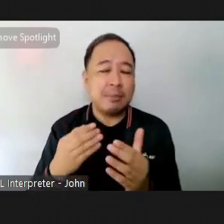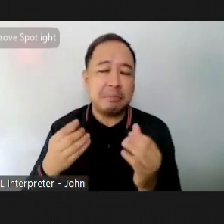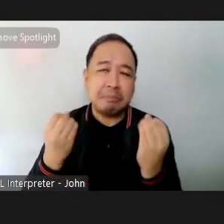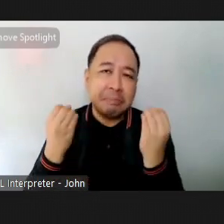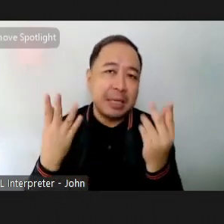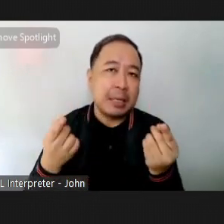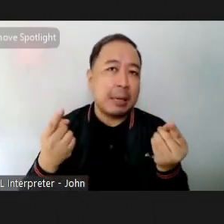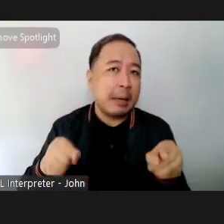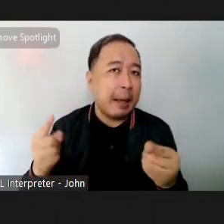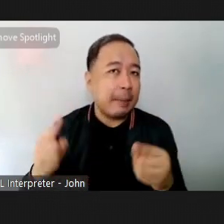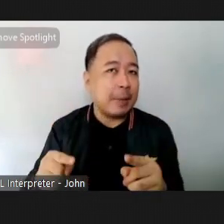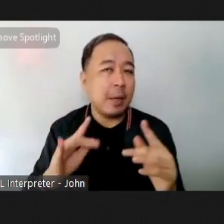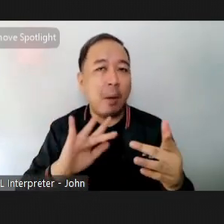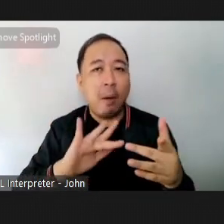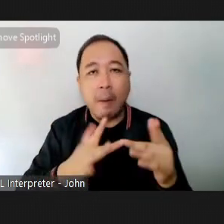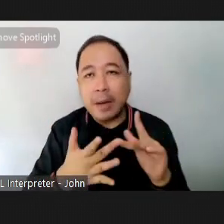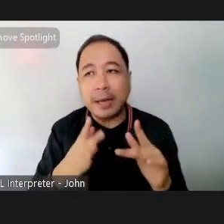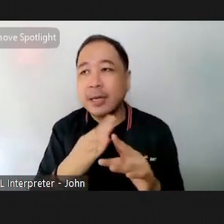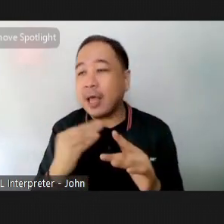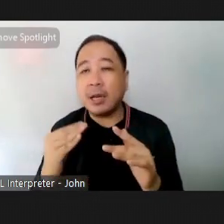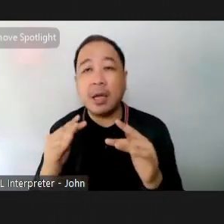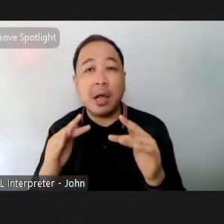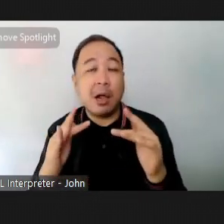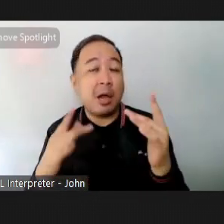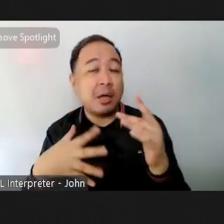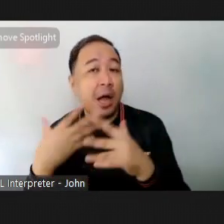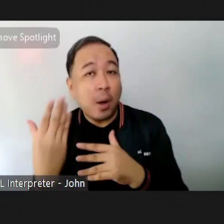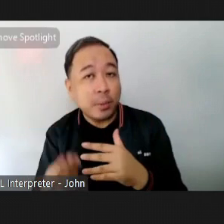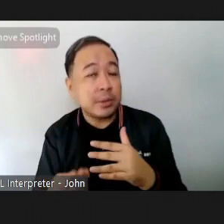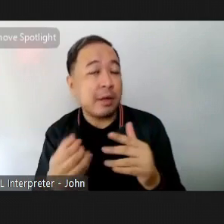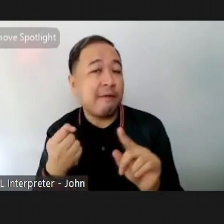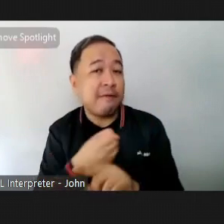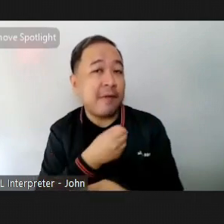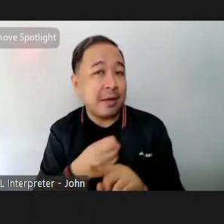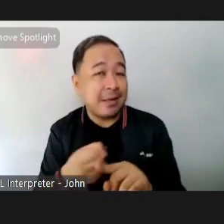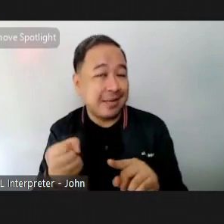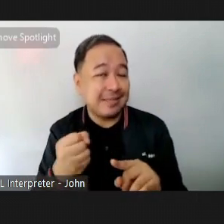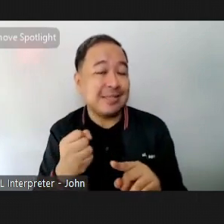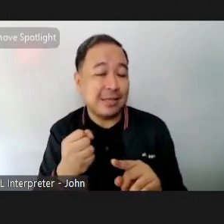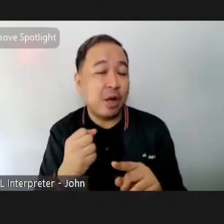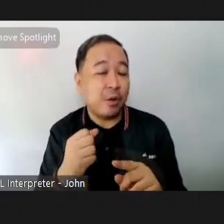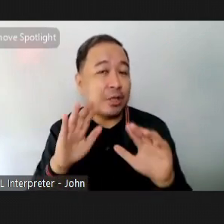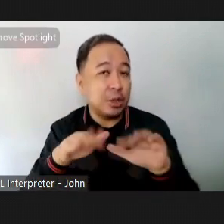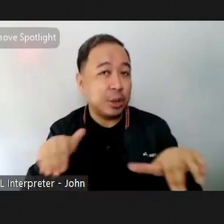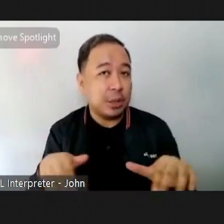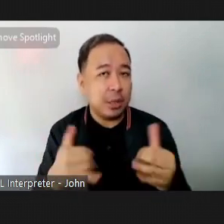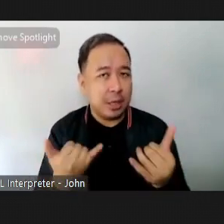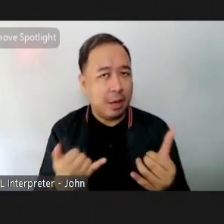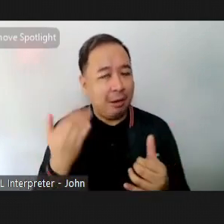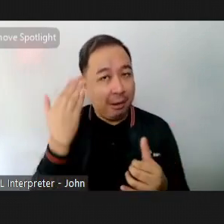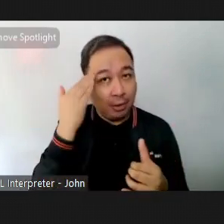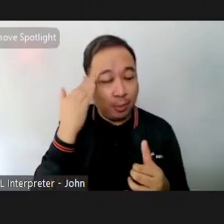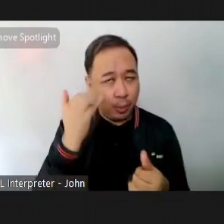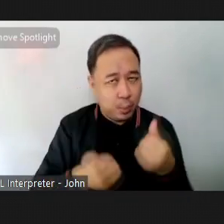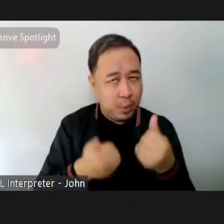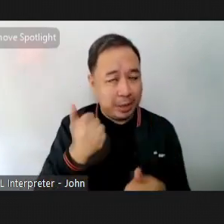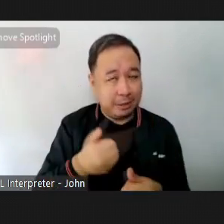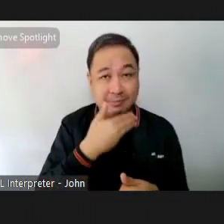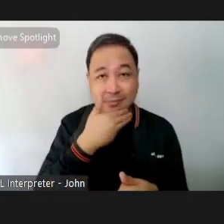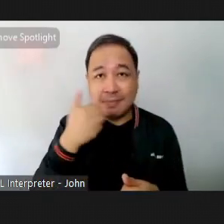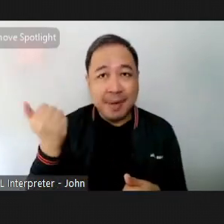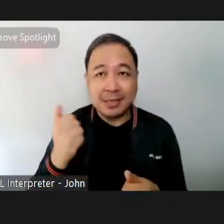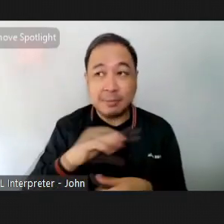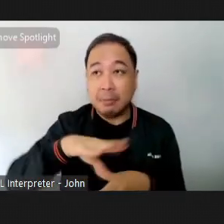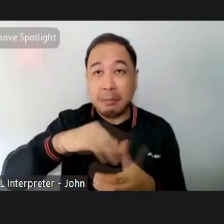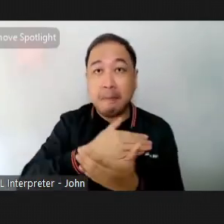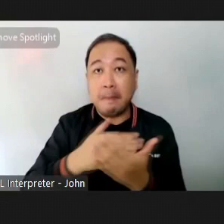offline violence against children. At alam mo ba, Ram, kung ano ang pinakamagandang aspeto ng pagbuo ng plan of action